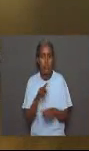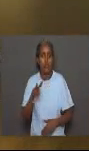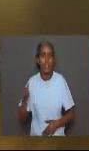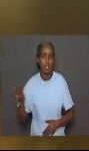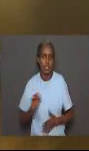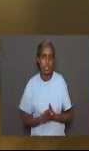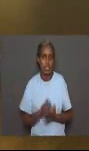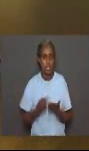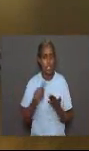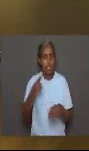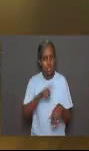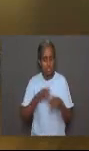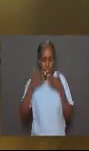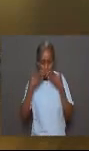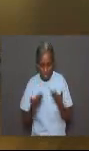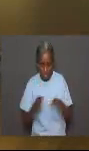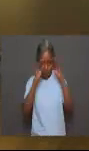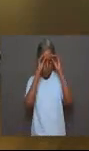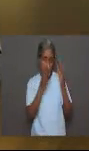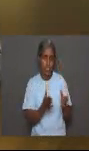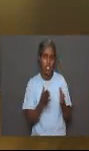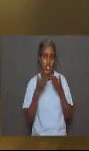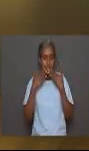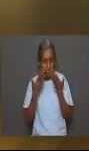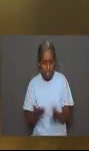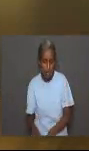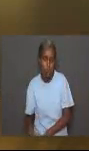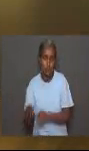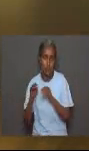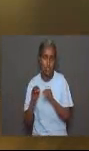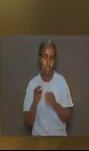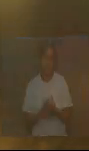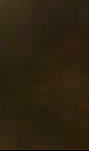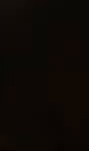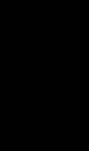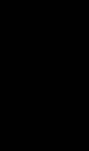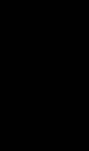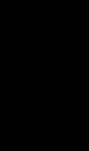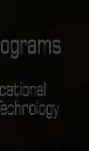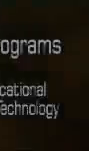vectors. Until then, thank you, teacher. Thank you, students.